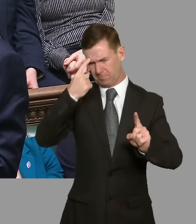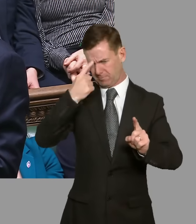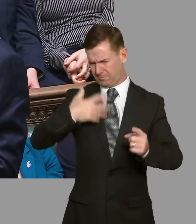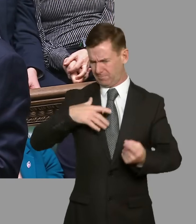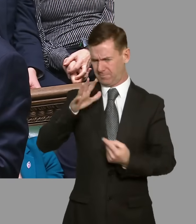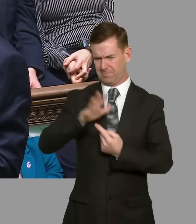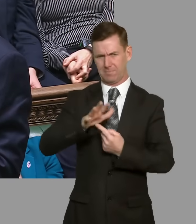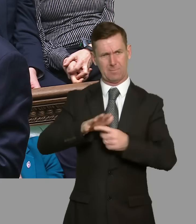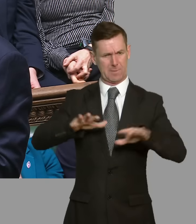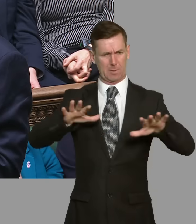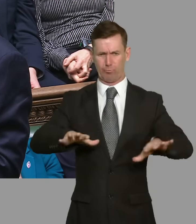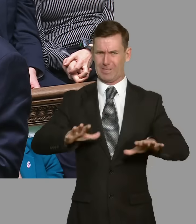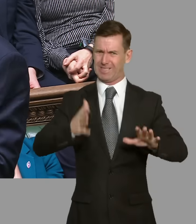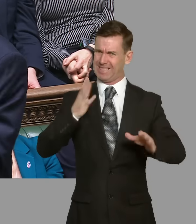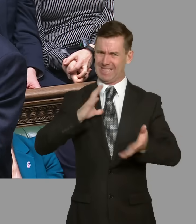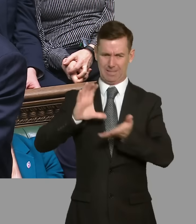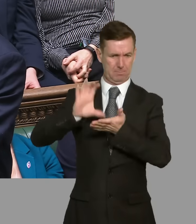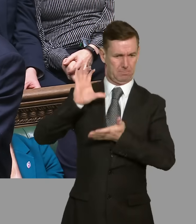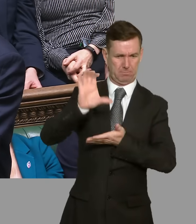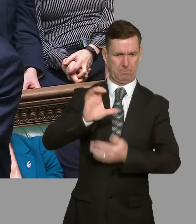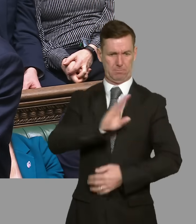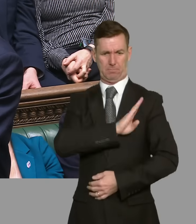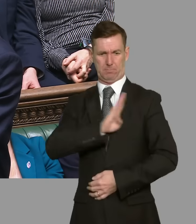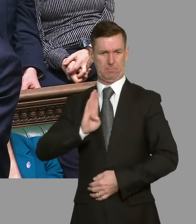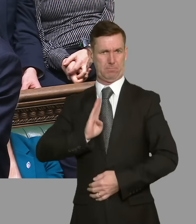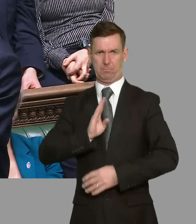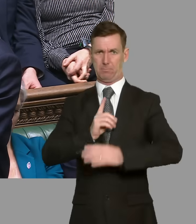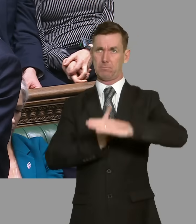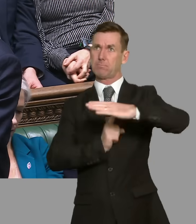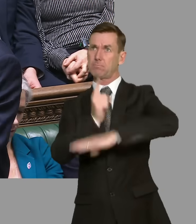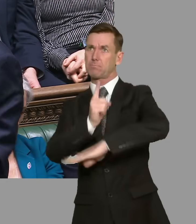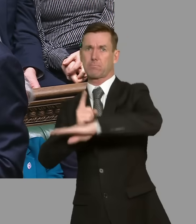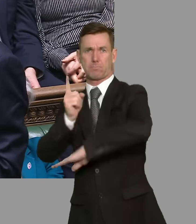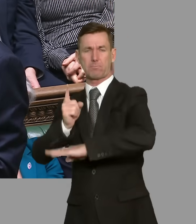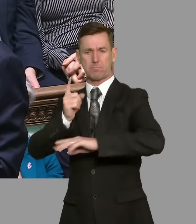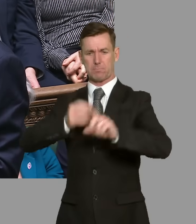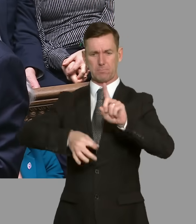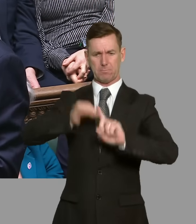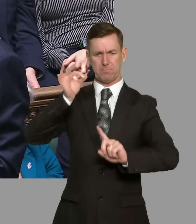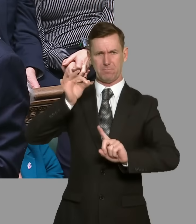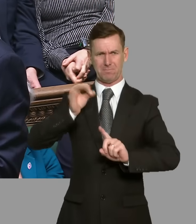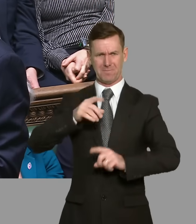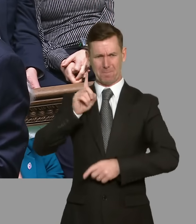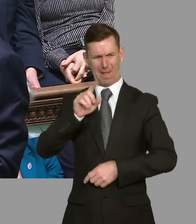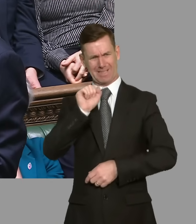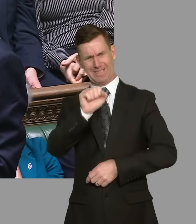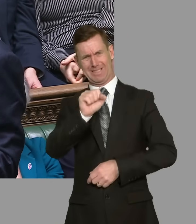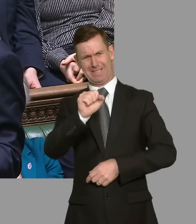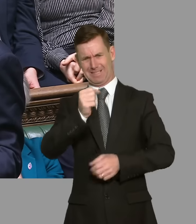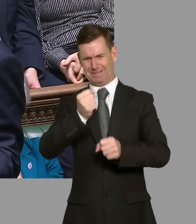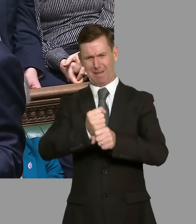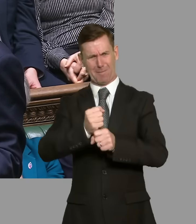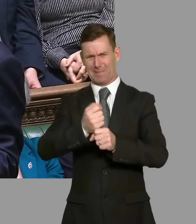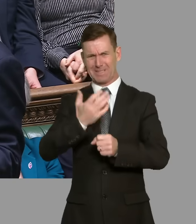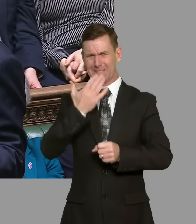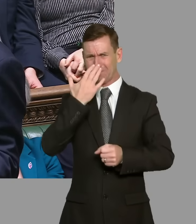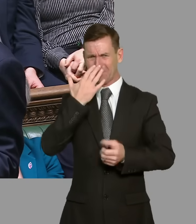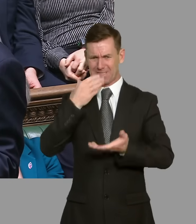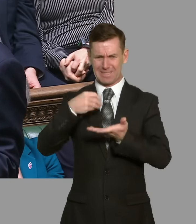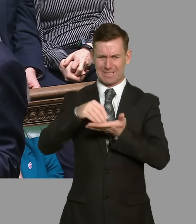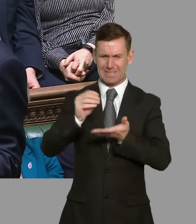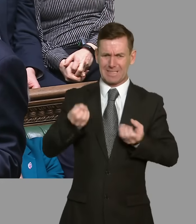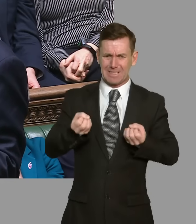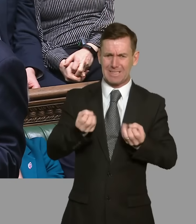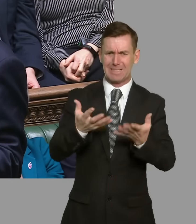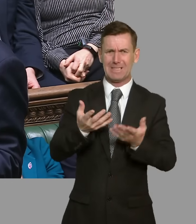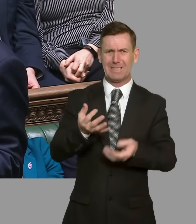But, Mr. Speaker, the government is going far too slow in investing in our defensive industries. It hasn't even